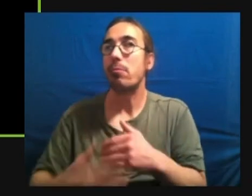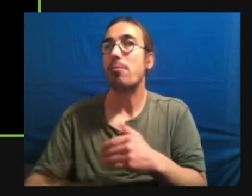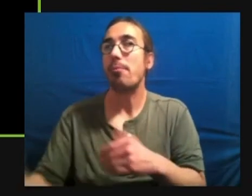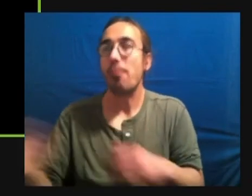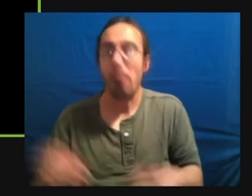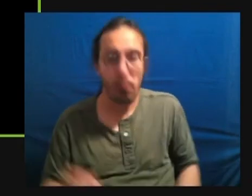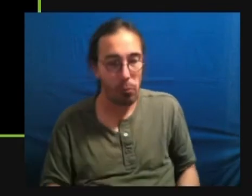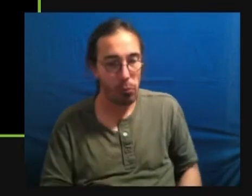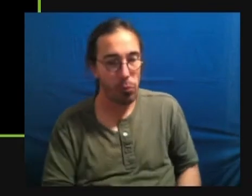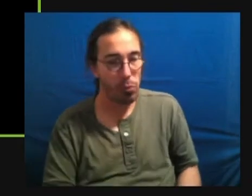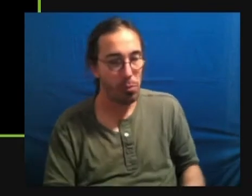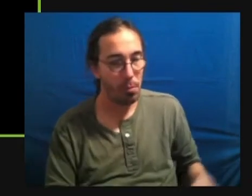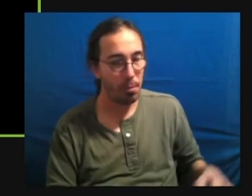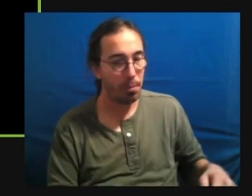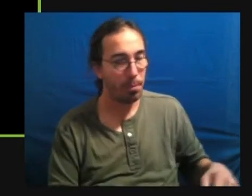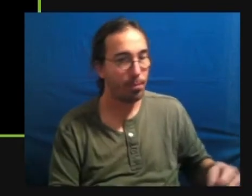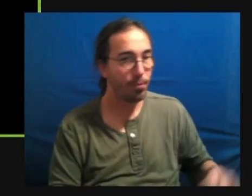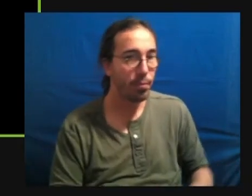So